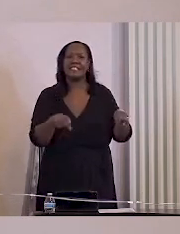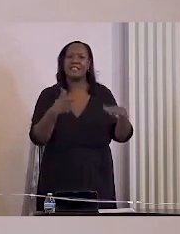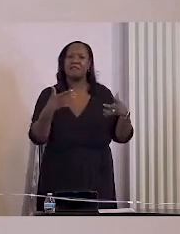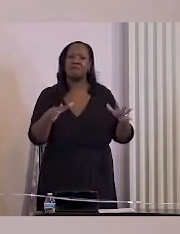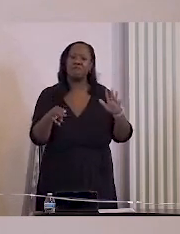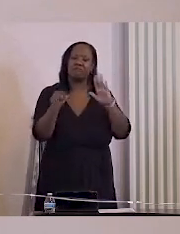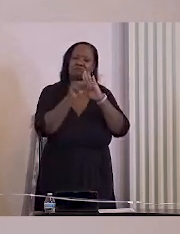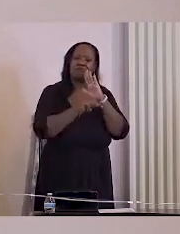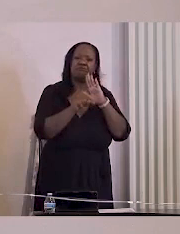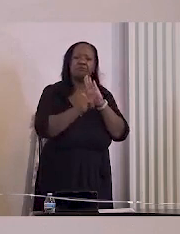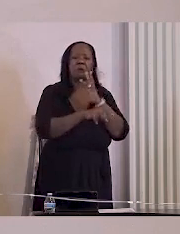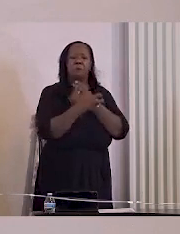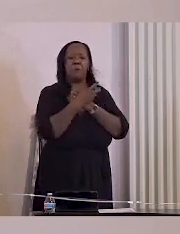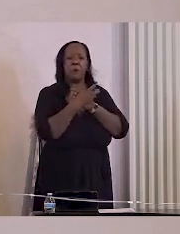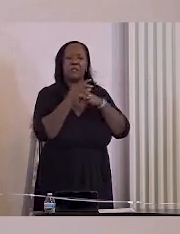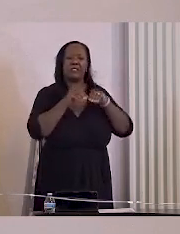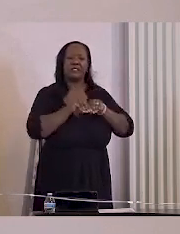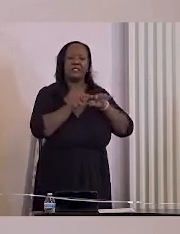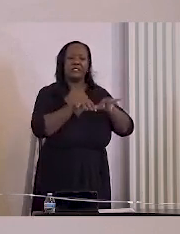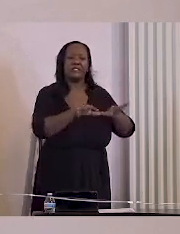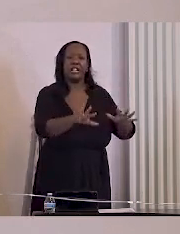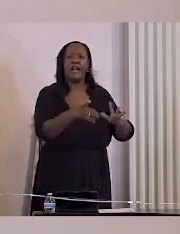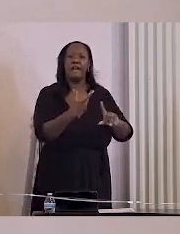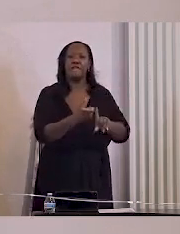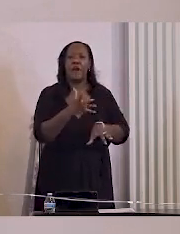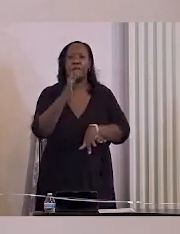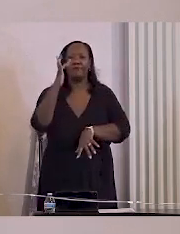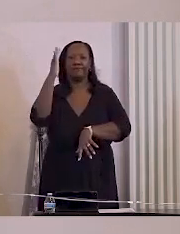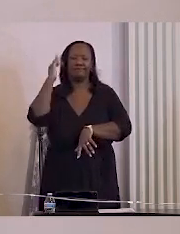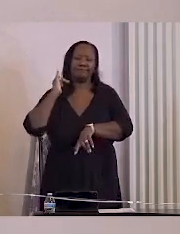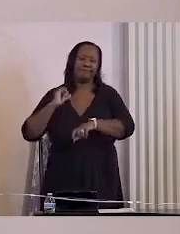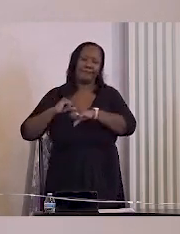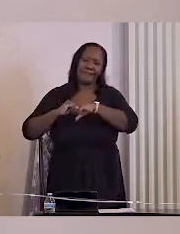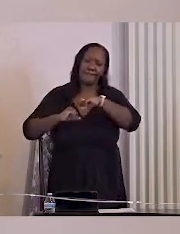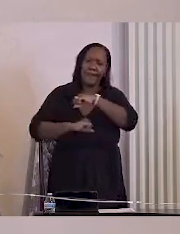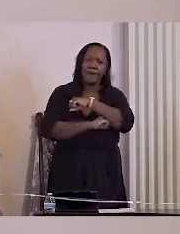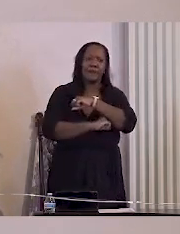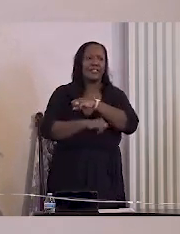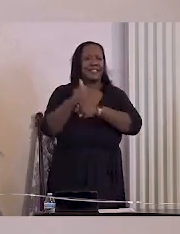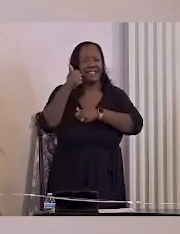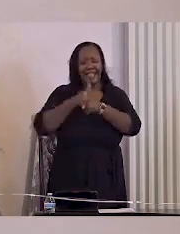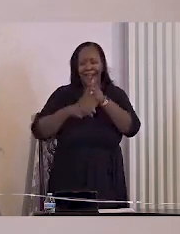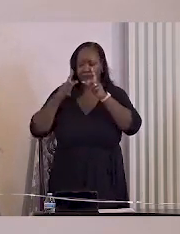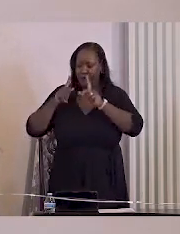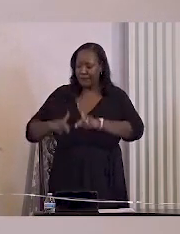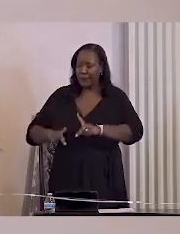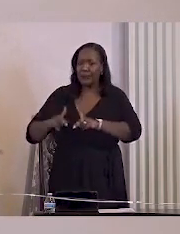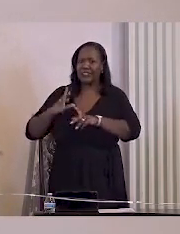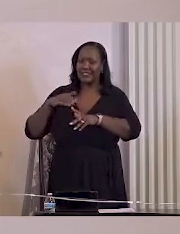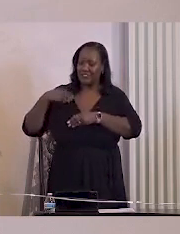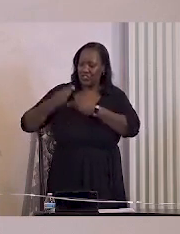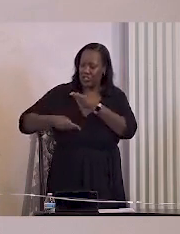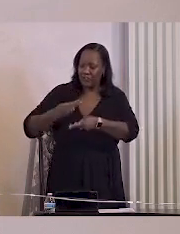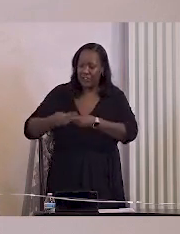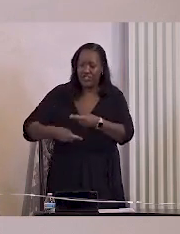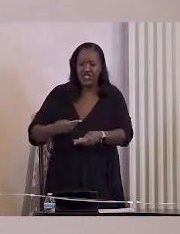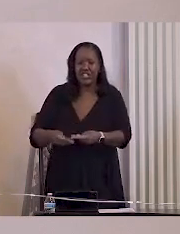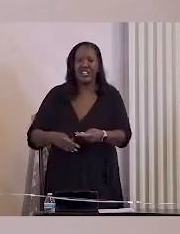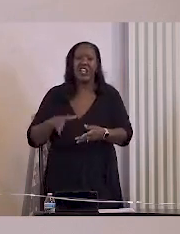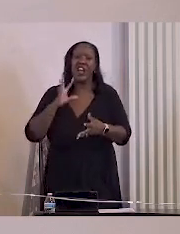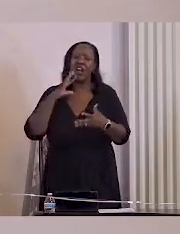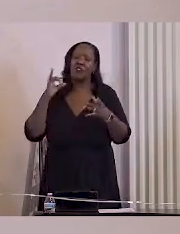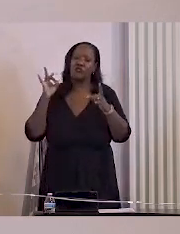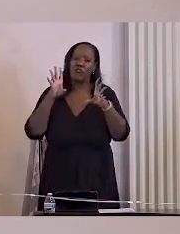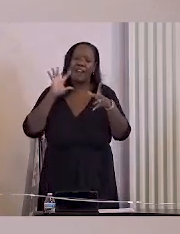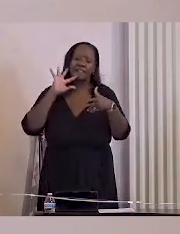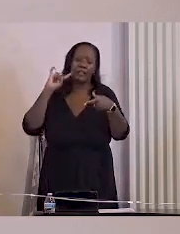the circumstances of our founding, and every person and each generation since its inception, gravely